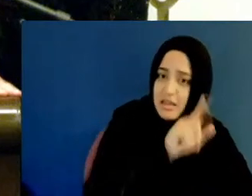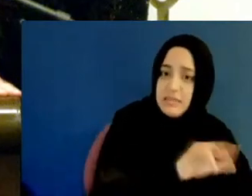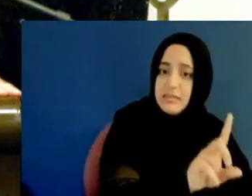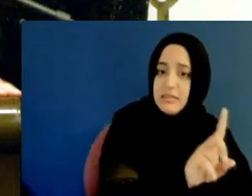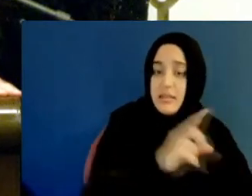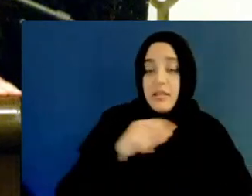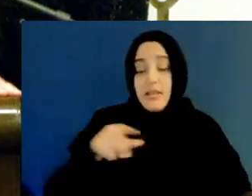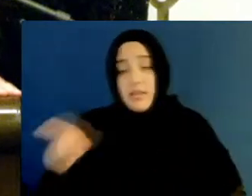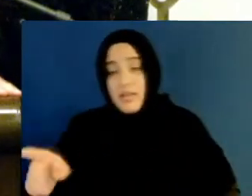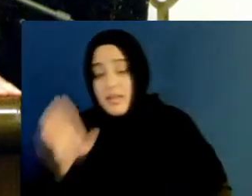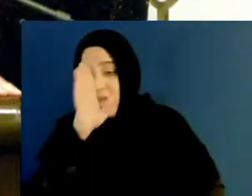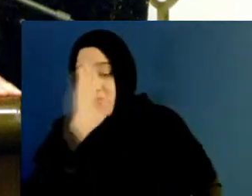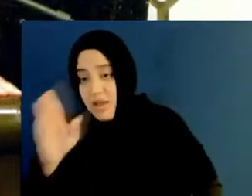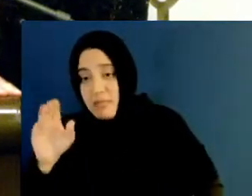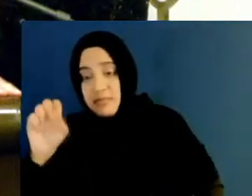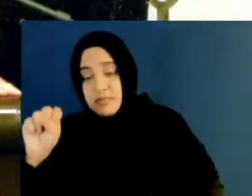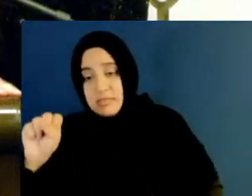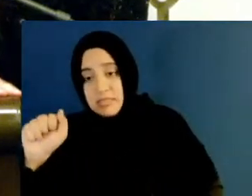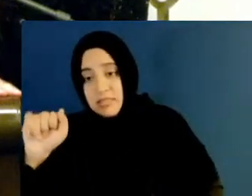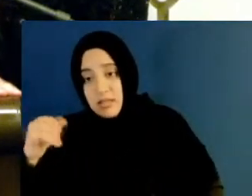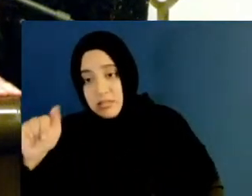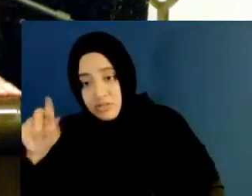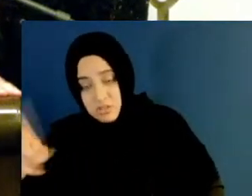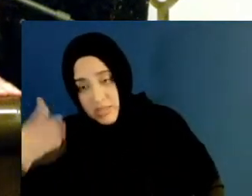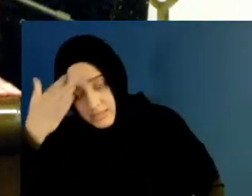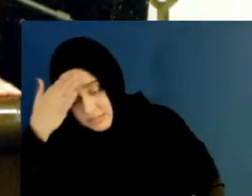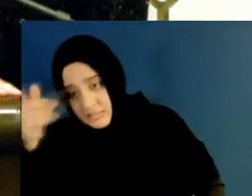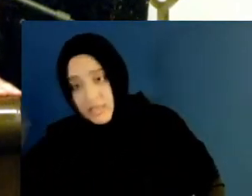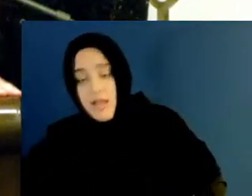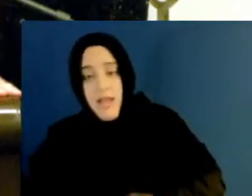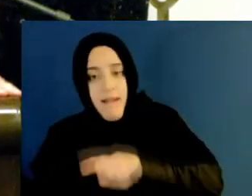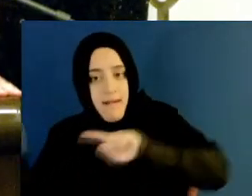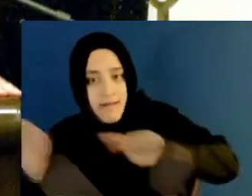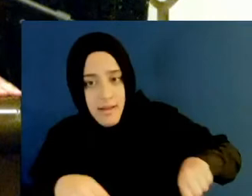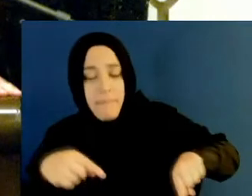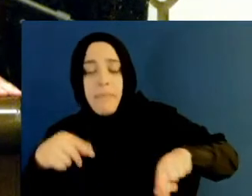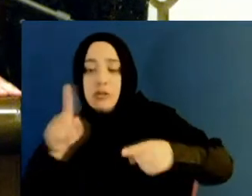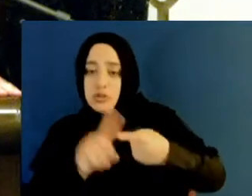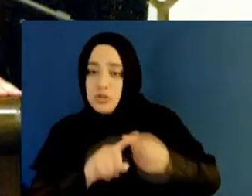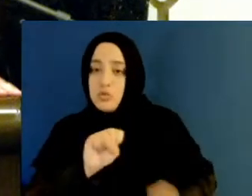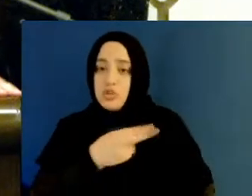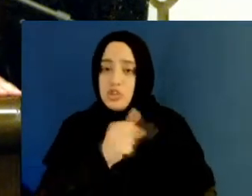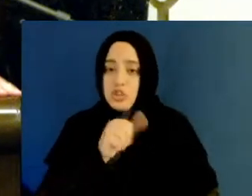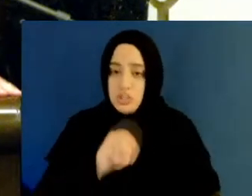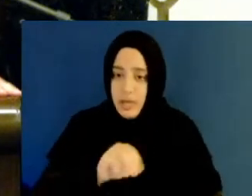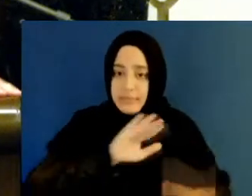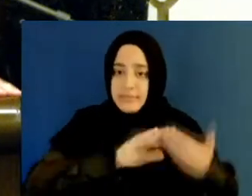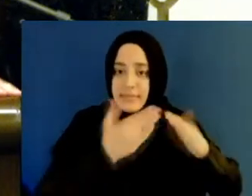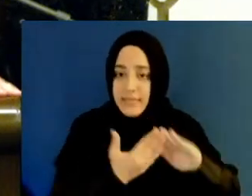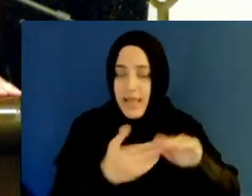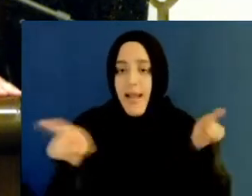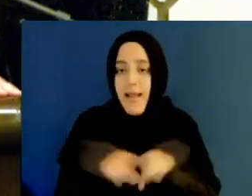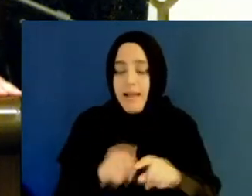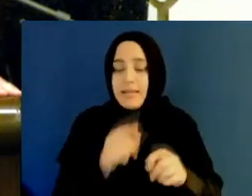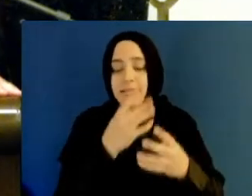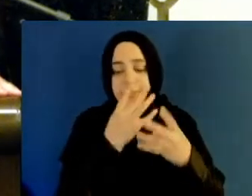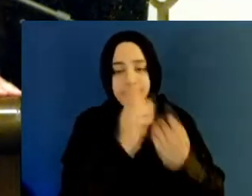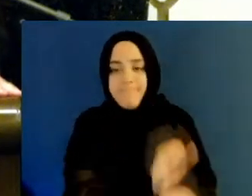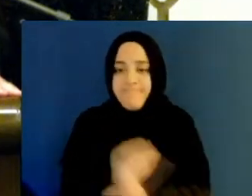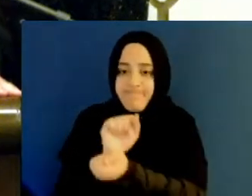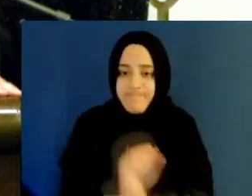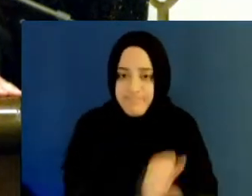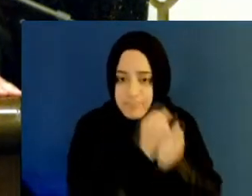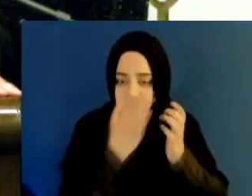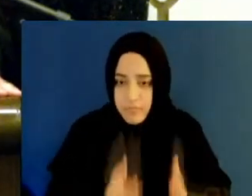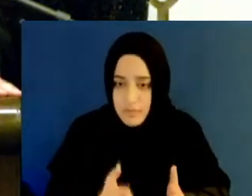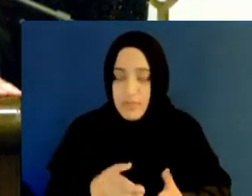Imam Sajjad is coming into Sham as a prisoner. He is bound in ropes and chains. His